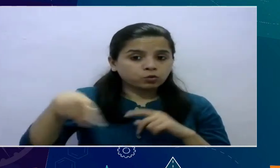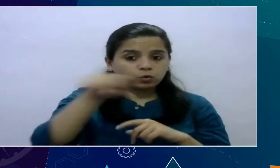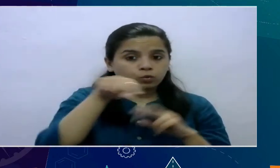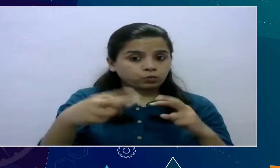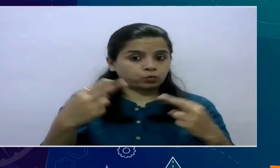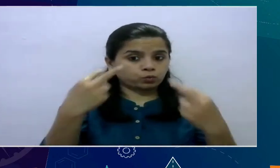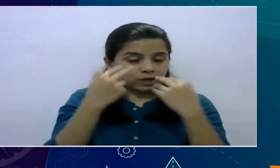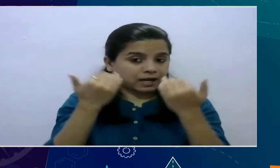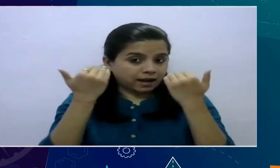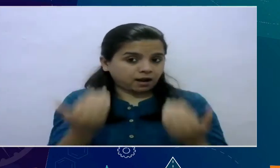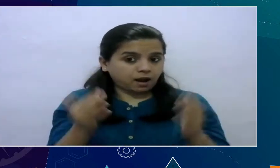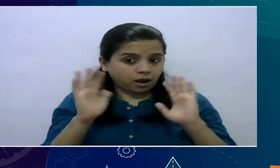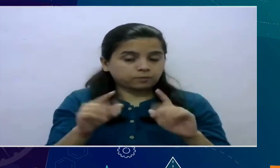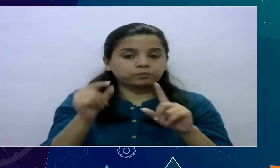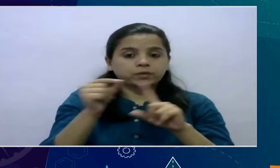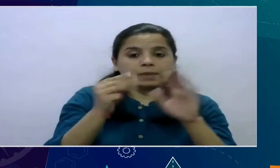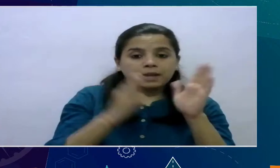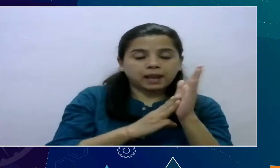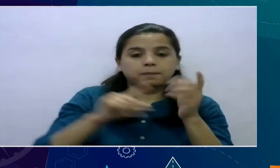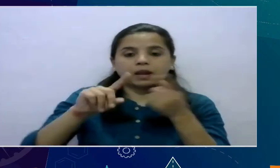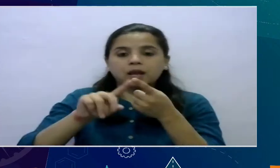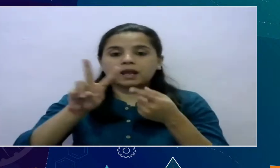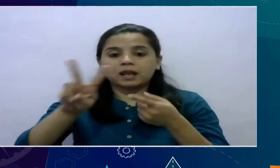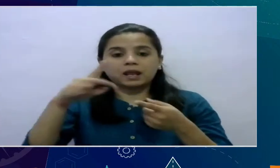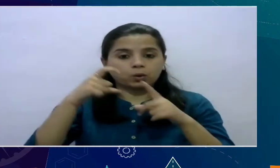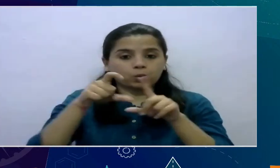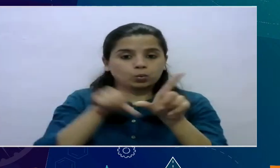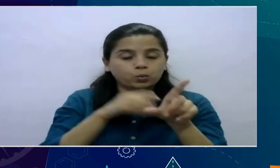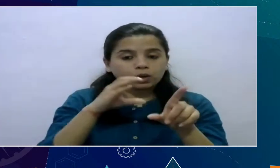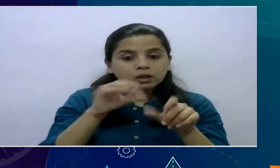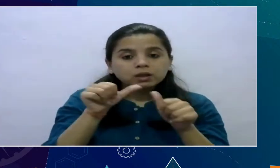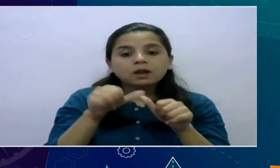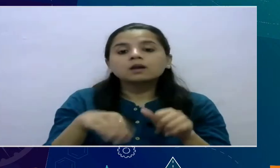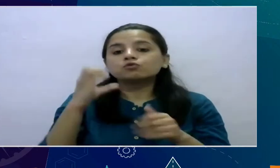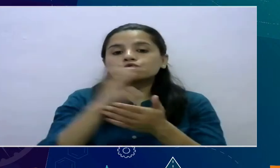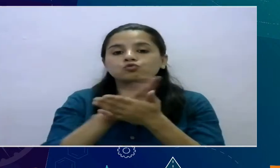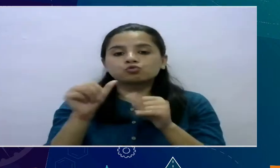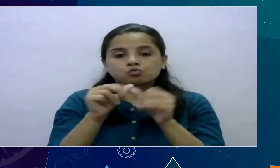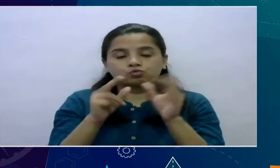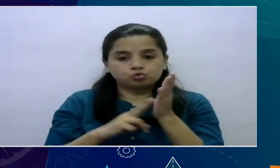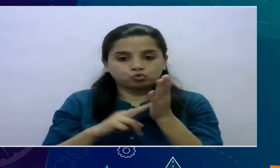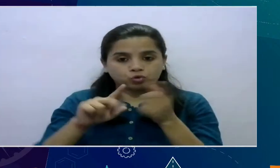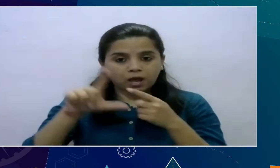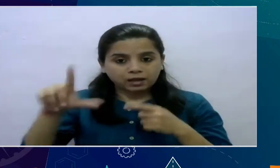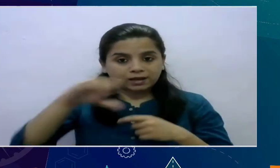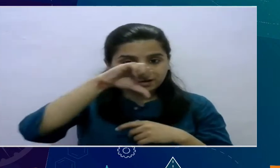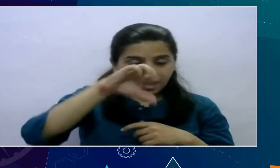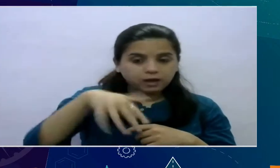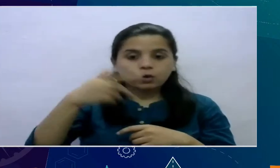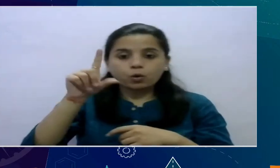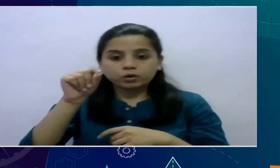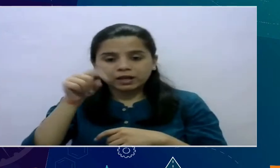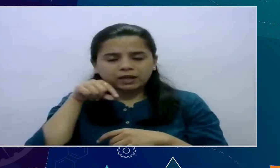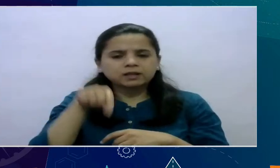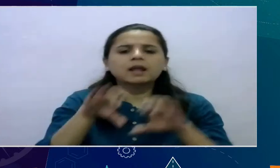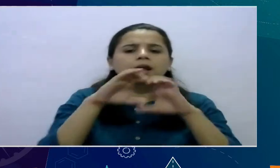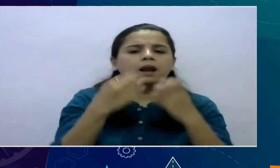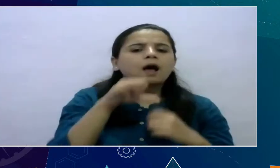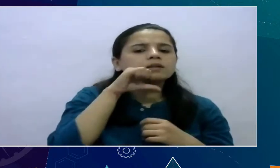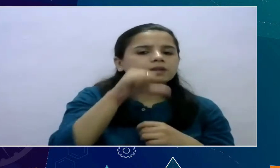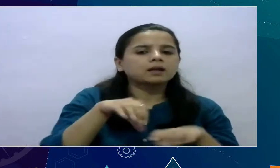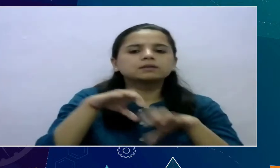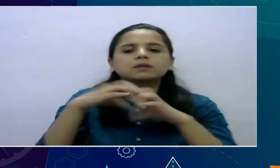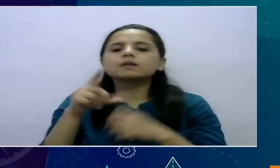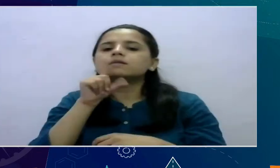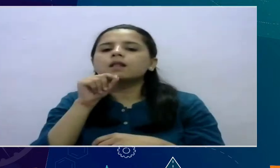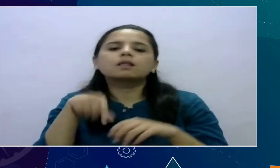watching us on PM eVidya channel number 9 and 10, this session is for you. All the ninth class and 10th class